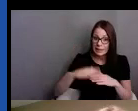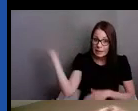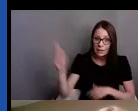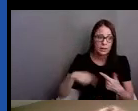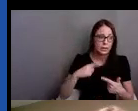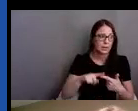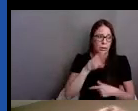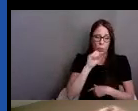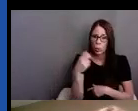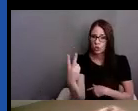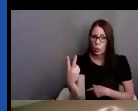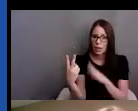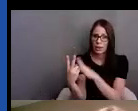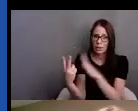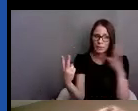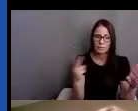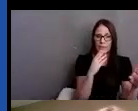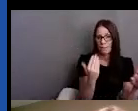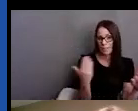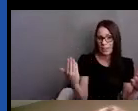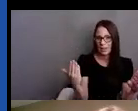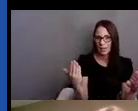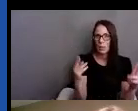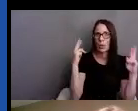to 15-year-olds who are hopefully going to be eligible soon.